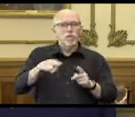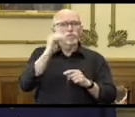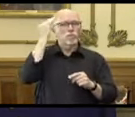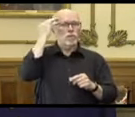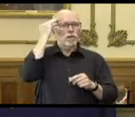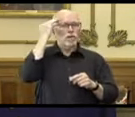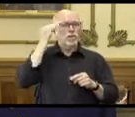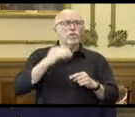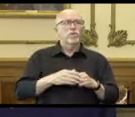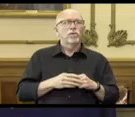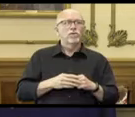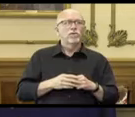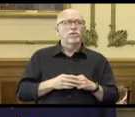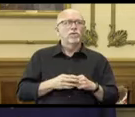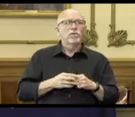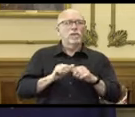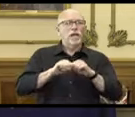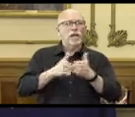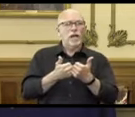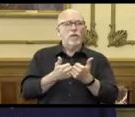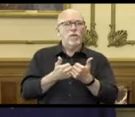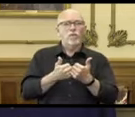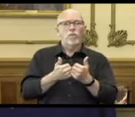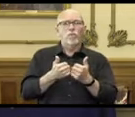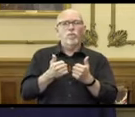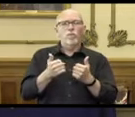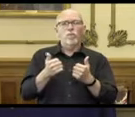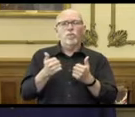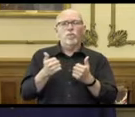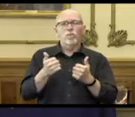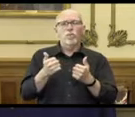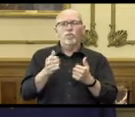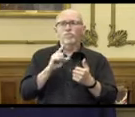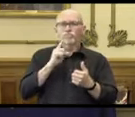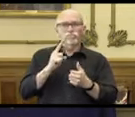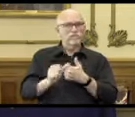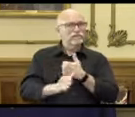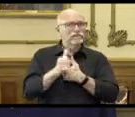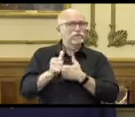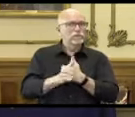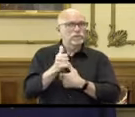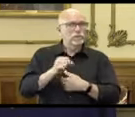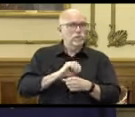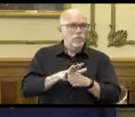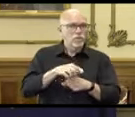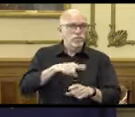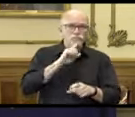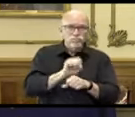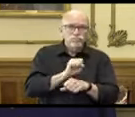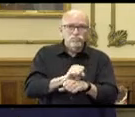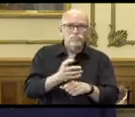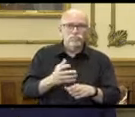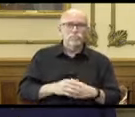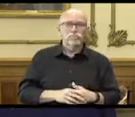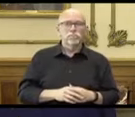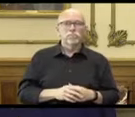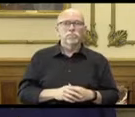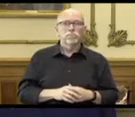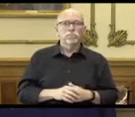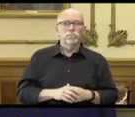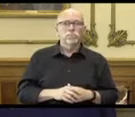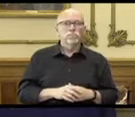aware how lethal COVID-19 really is. And